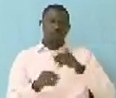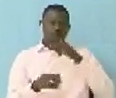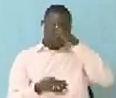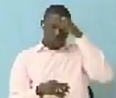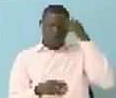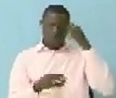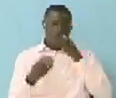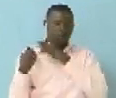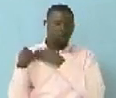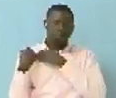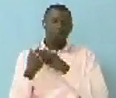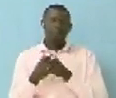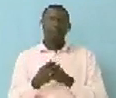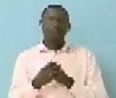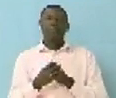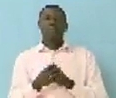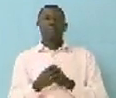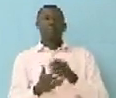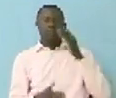Thank you very much.